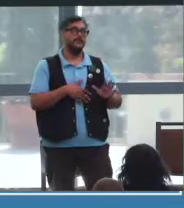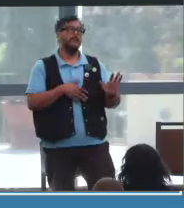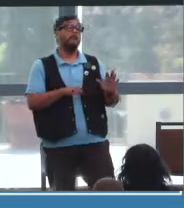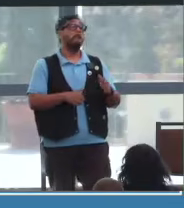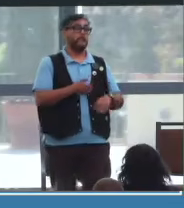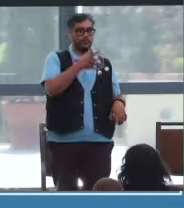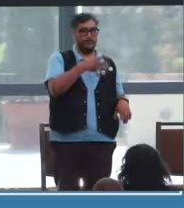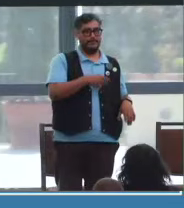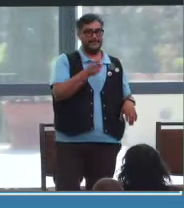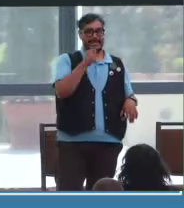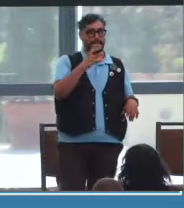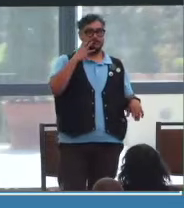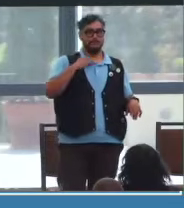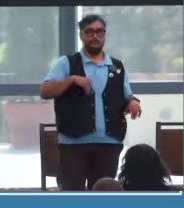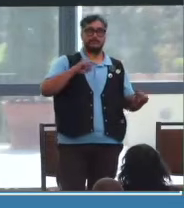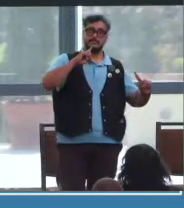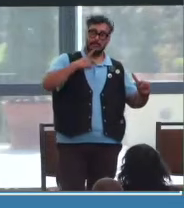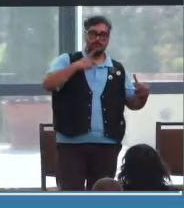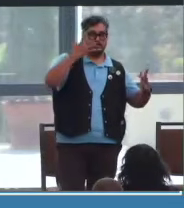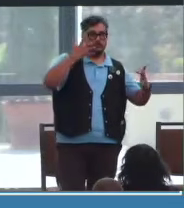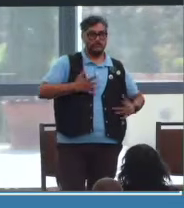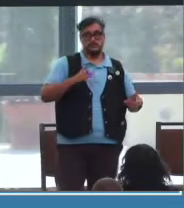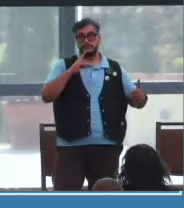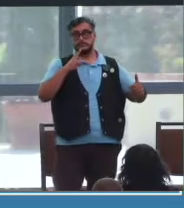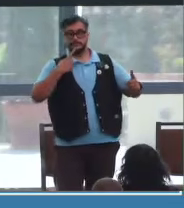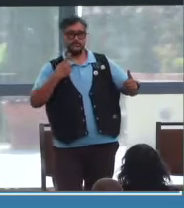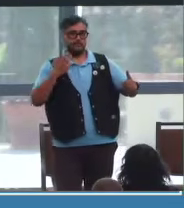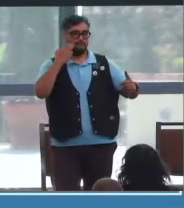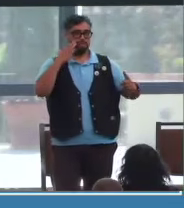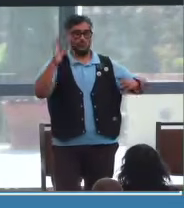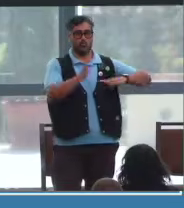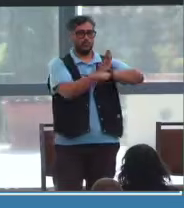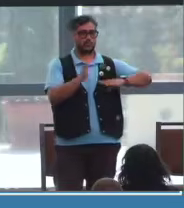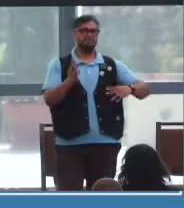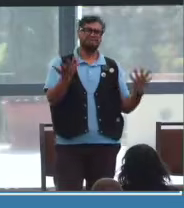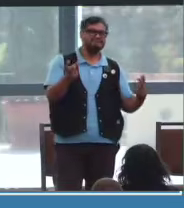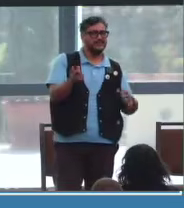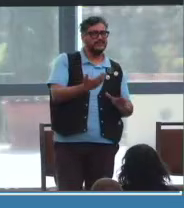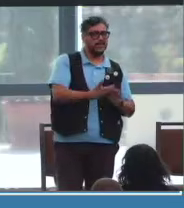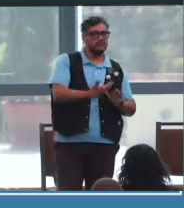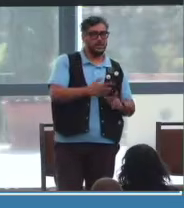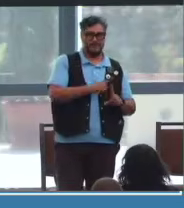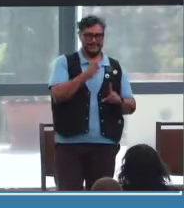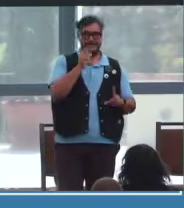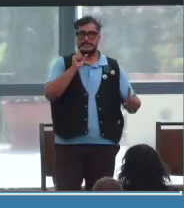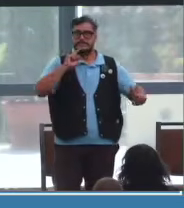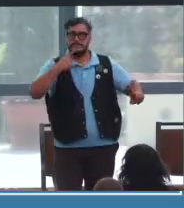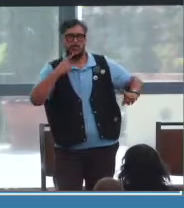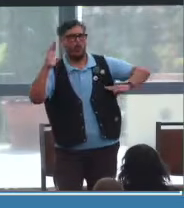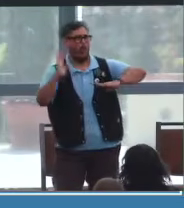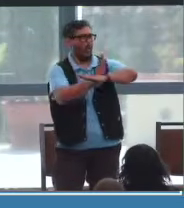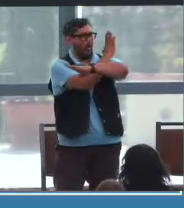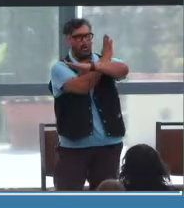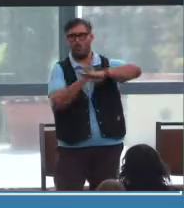women don't experience major depression or major mood swings. So a little bit of irritability, but not major changes in depression